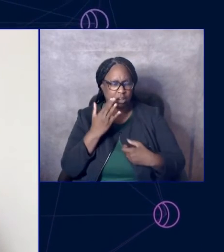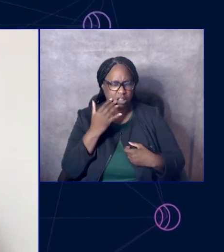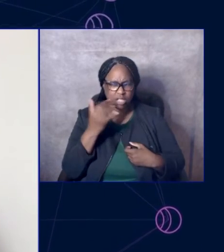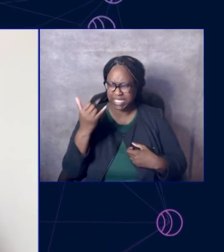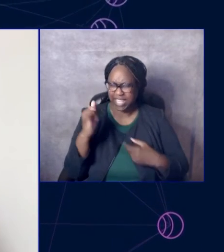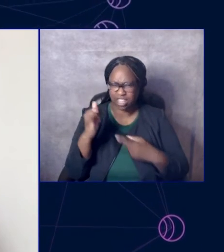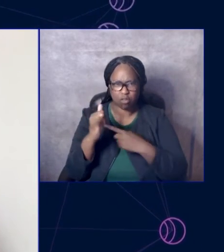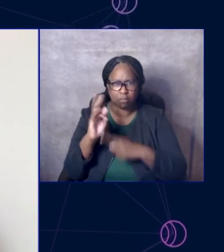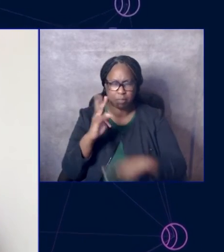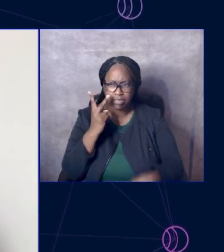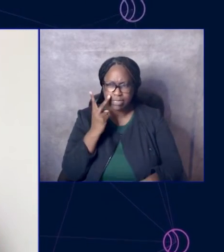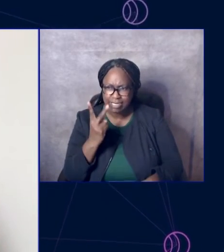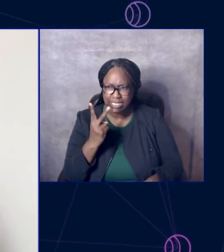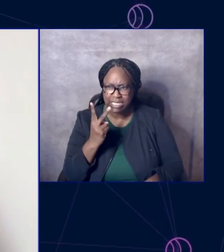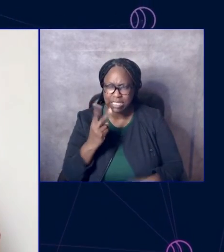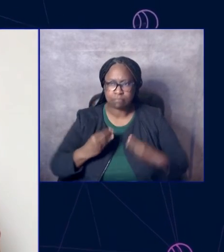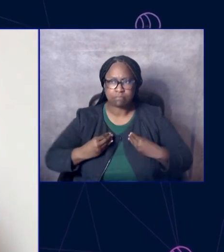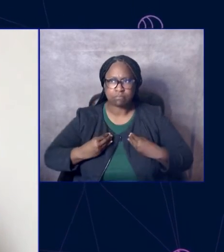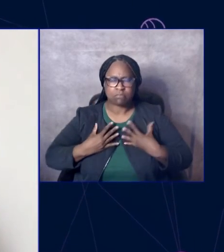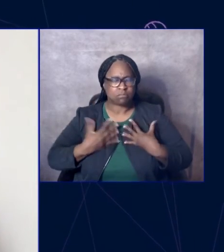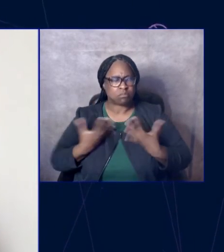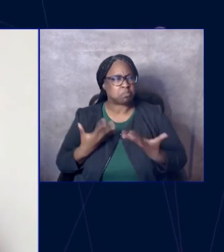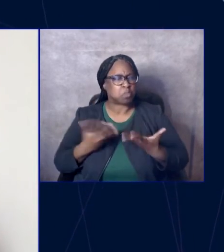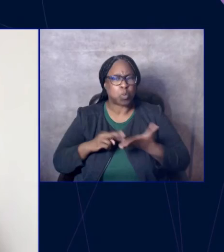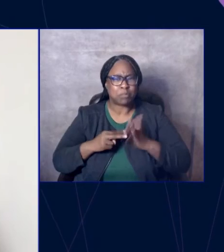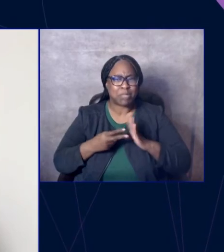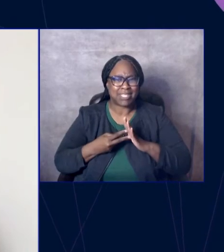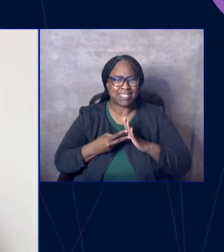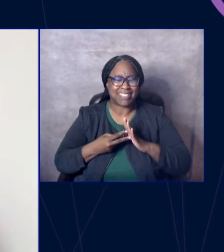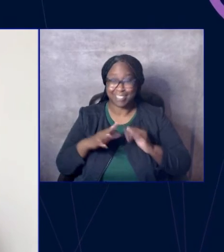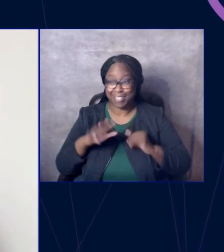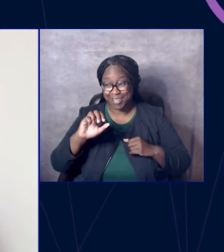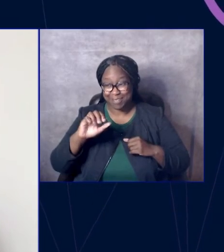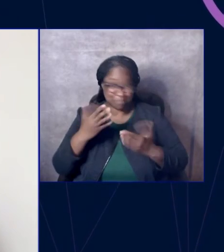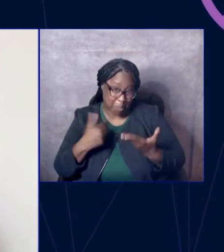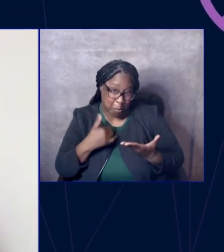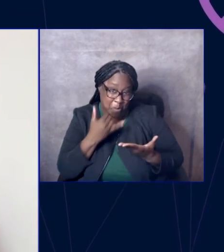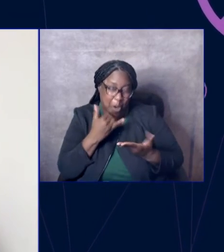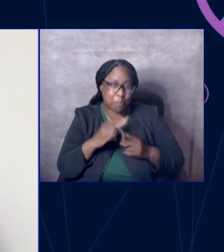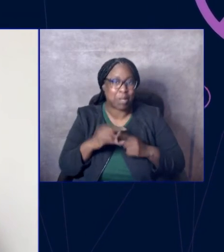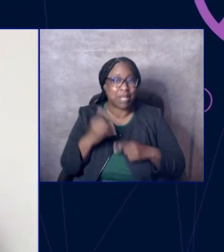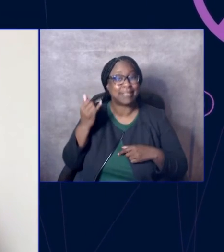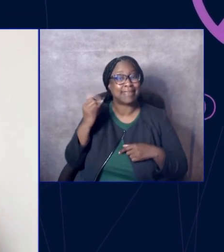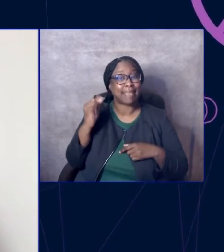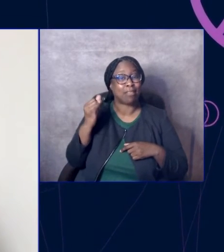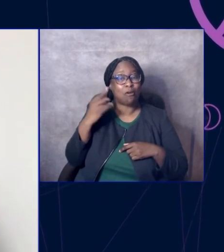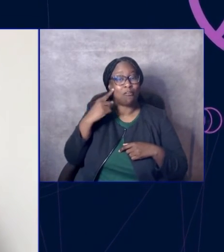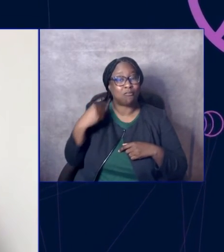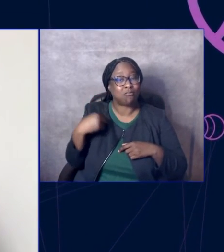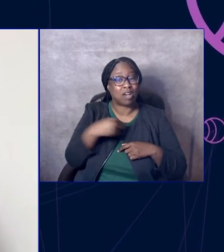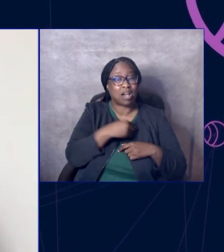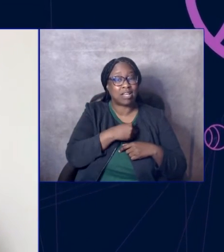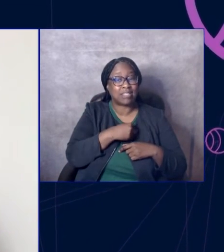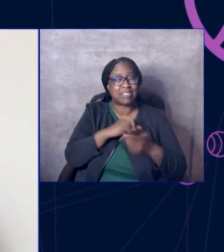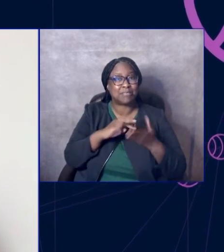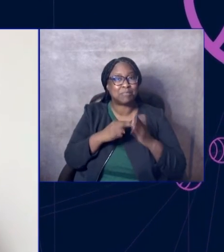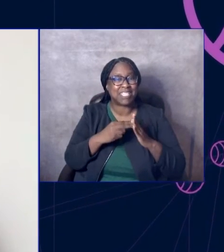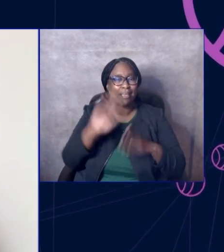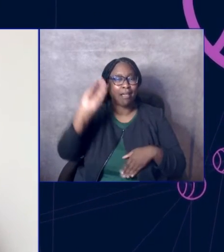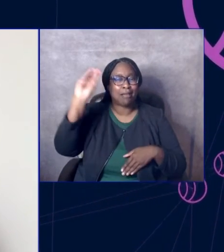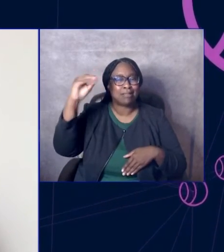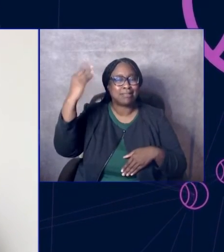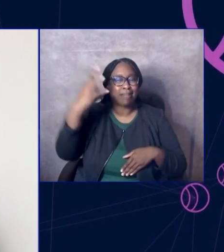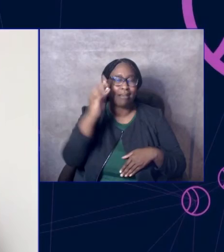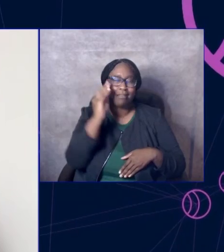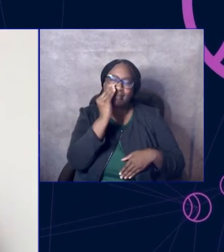my digital person might say I'm completely wrong here, but I think like the yellow for us symbolized sunflowers and the sun